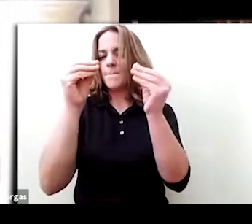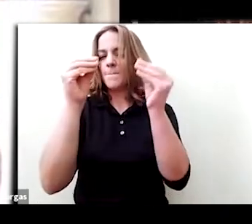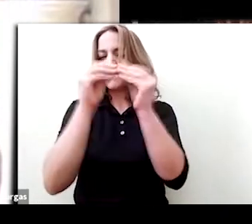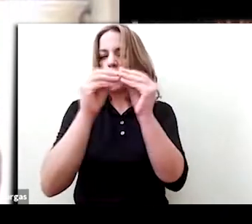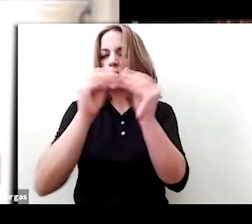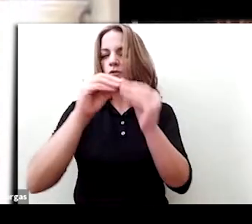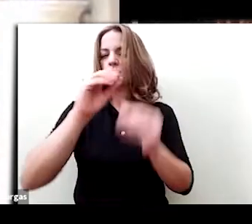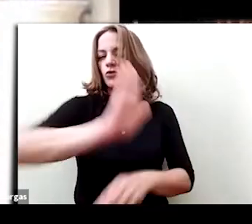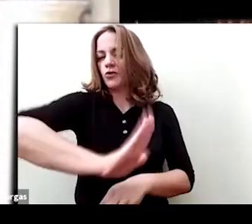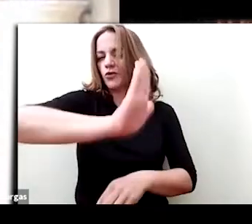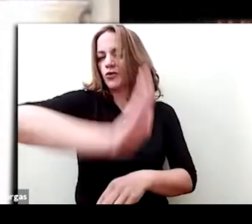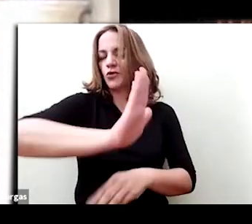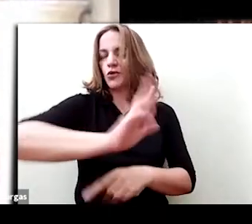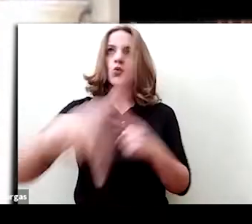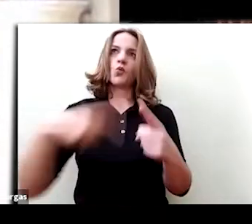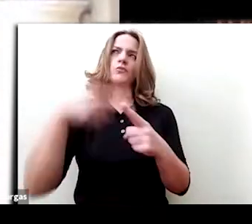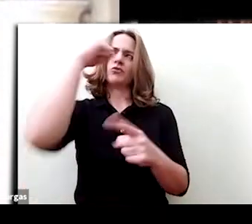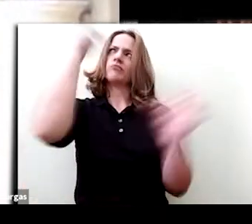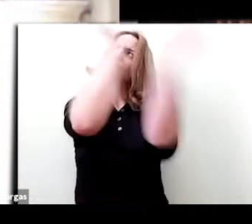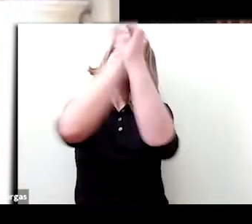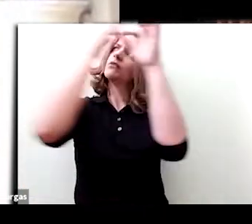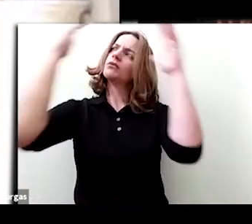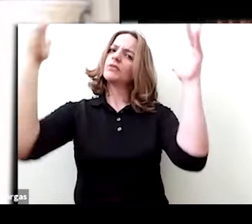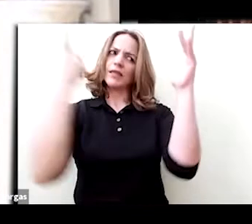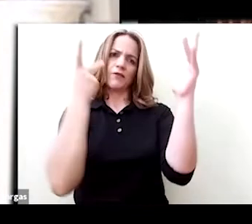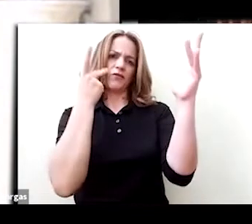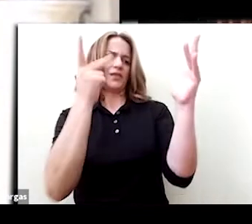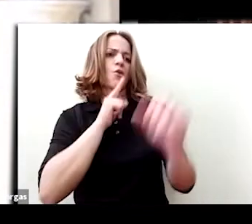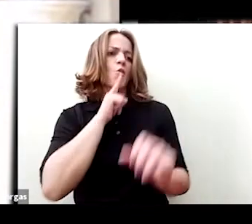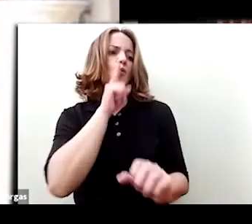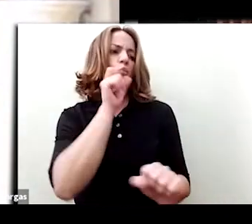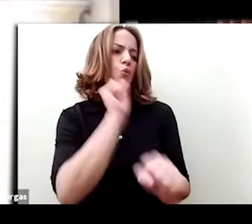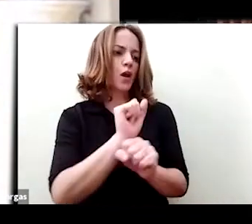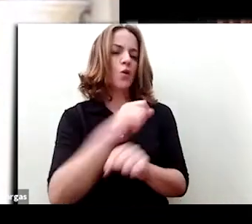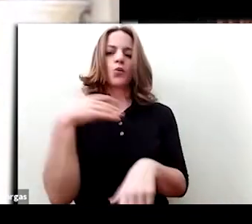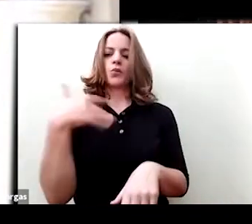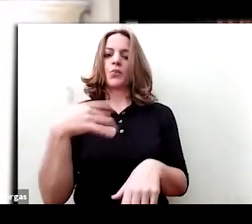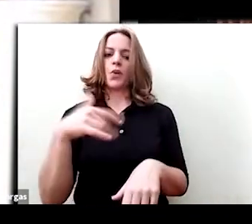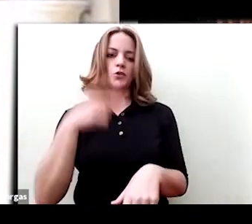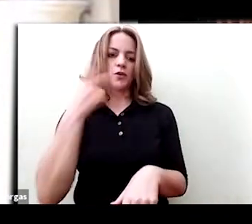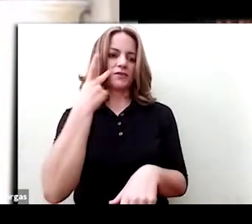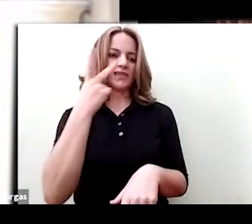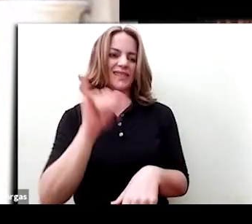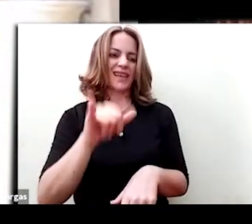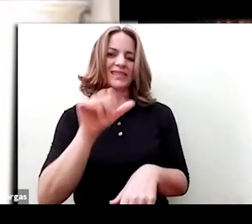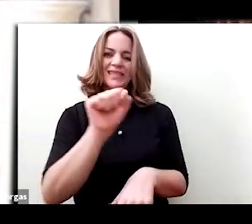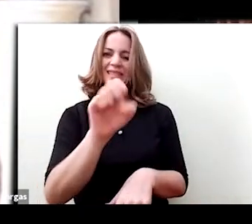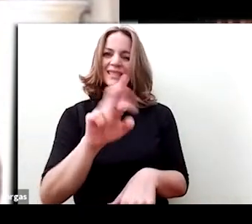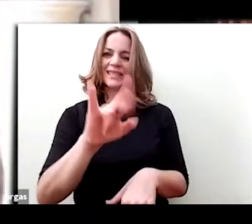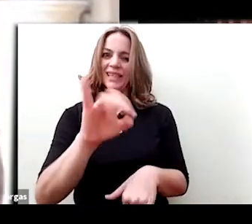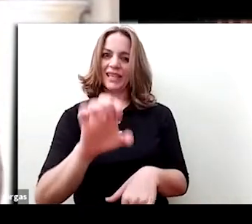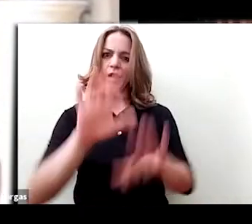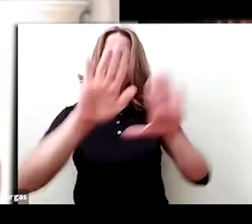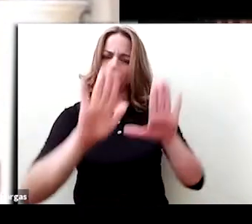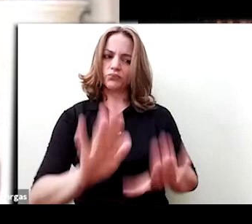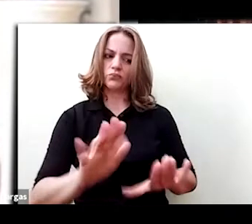I had really understood about Realidades was that it was a groundbreaking series. It was one of the first, later learned the first,